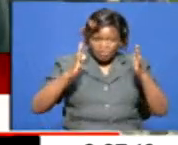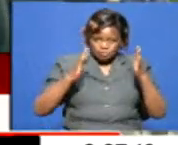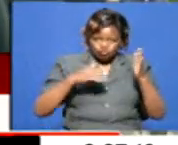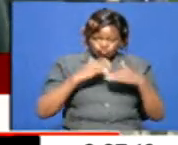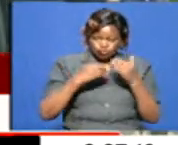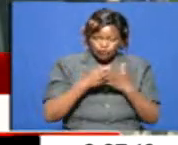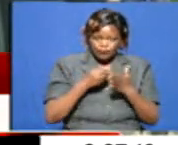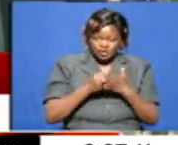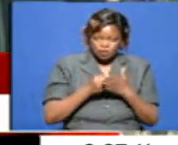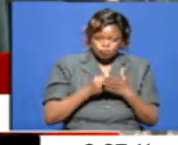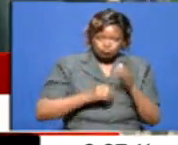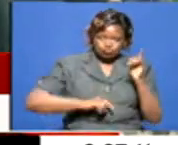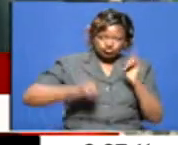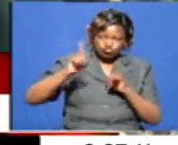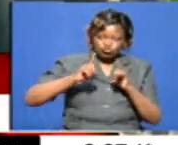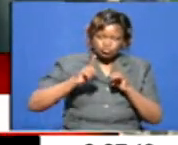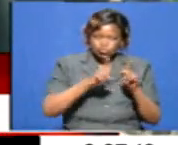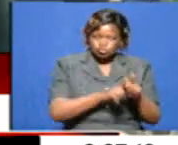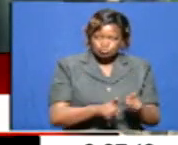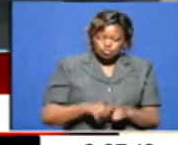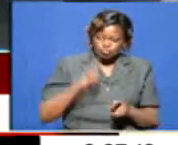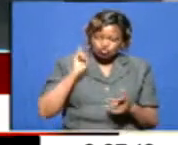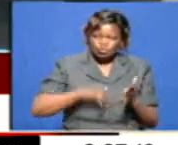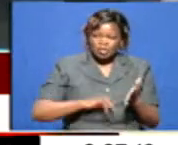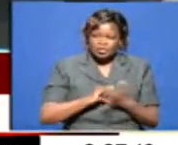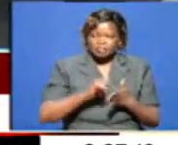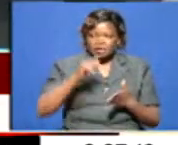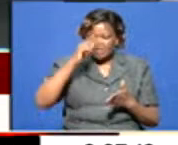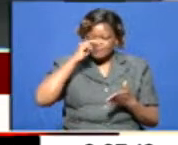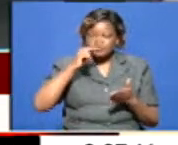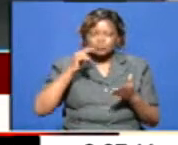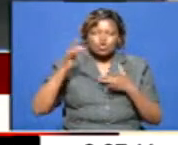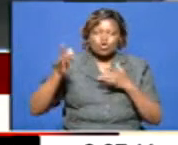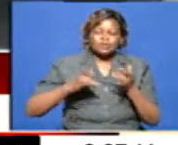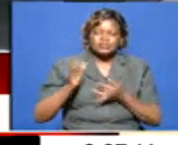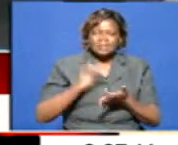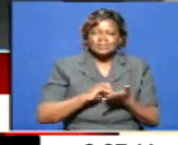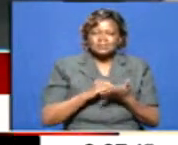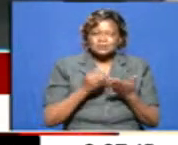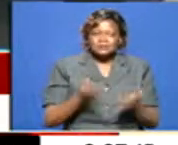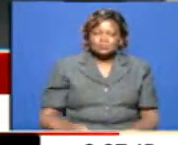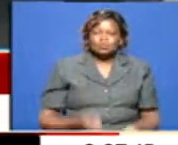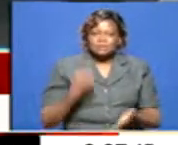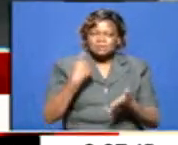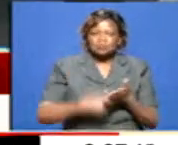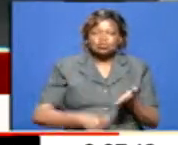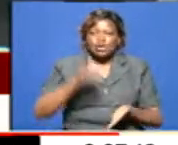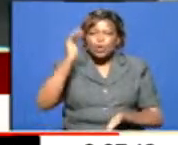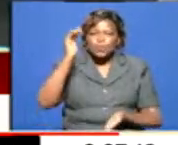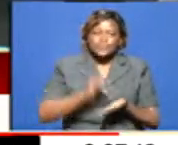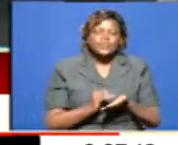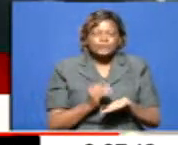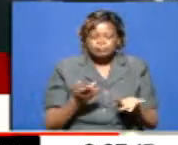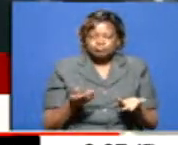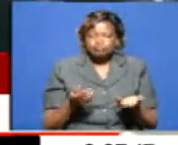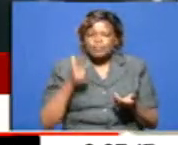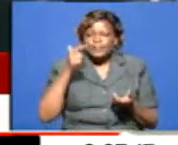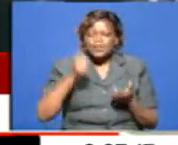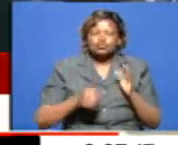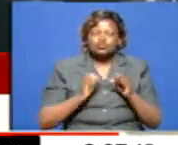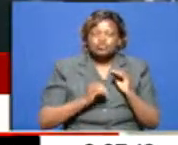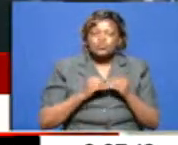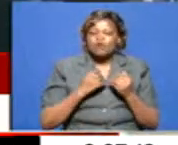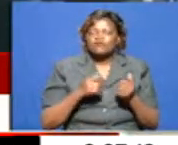financial journey. He also called on the government to reconsider the current tax deductible limit on pension contributions of